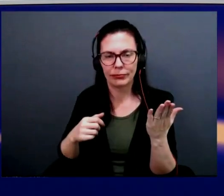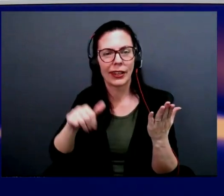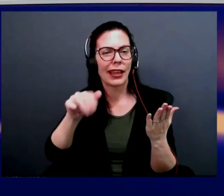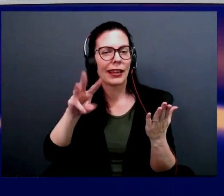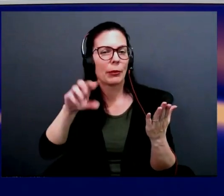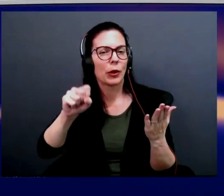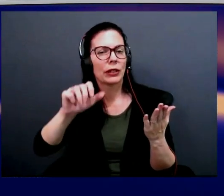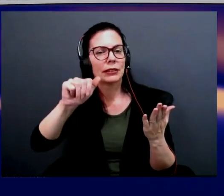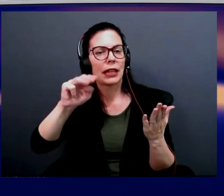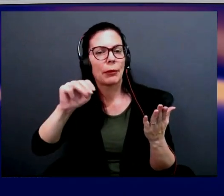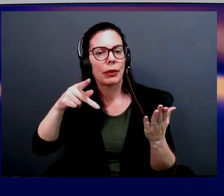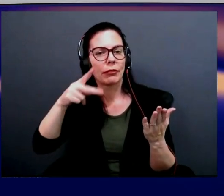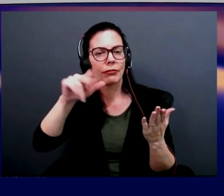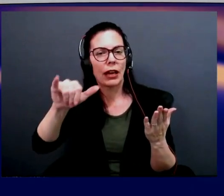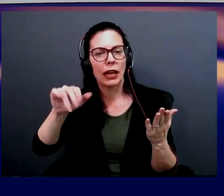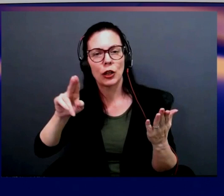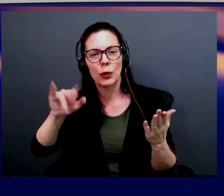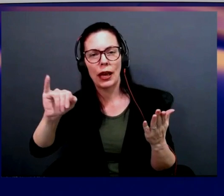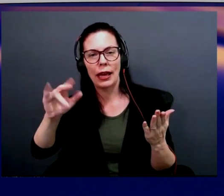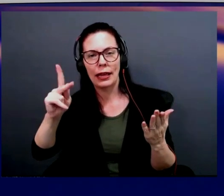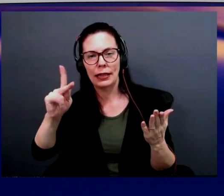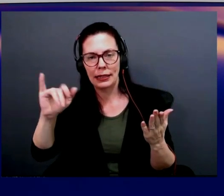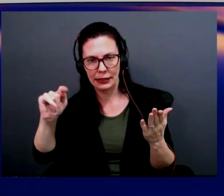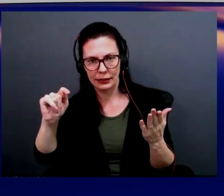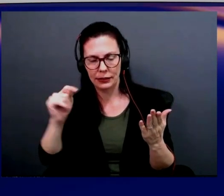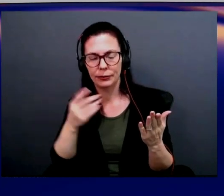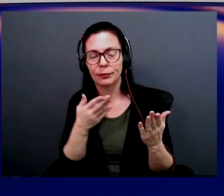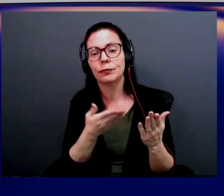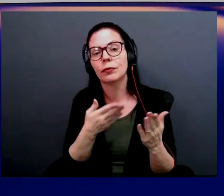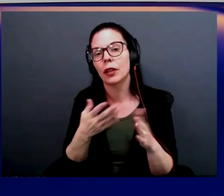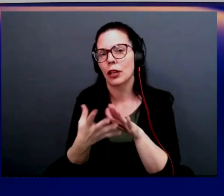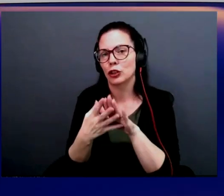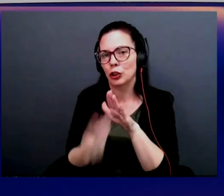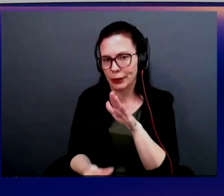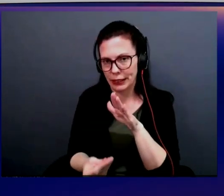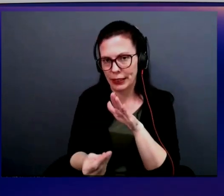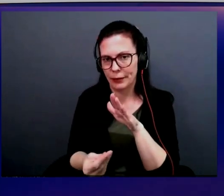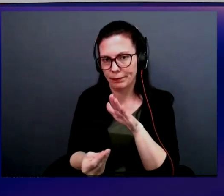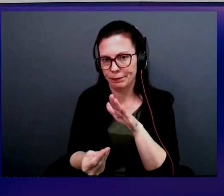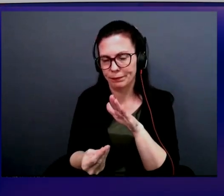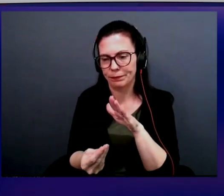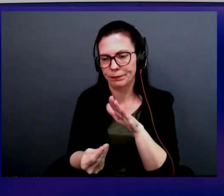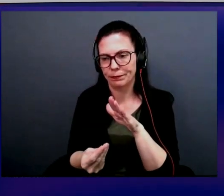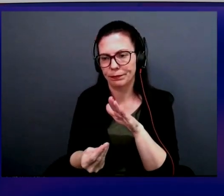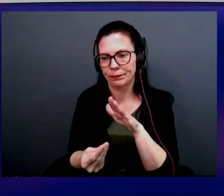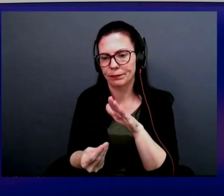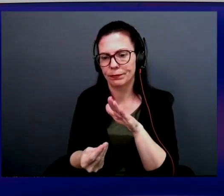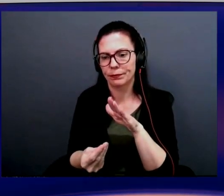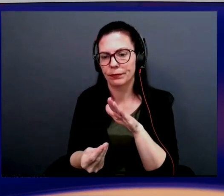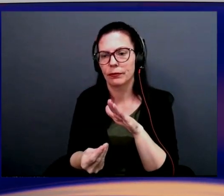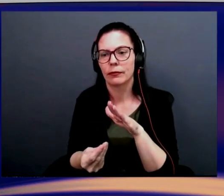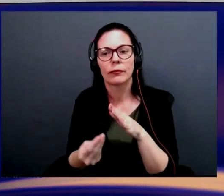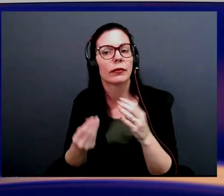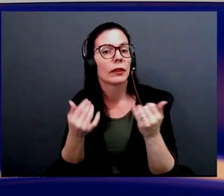Amplify UI kit. So you'll just go and duplicate this. And then you have our UI kit